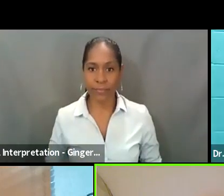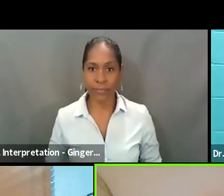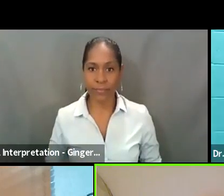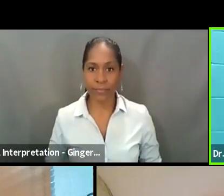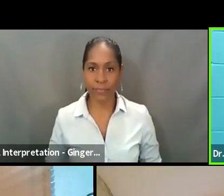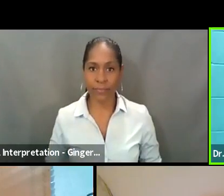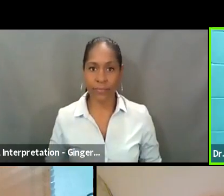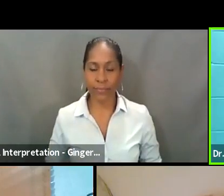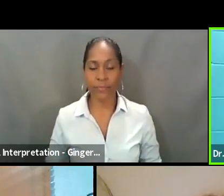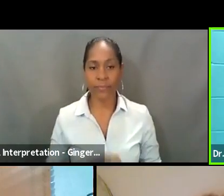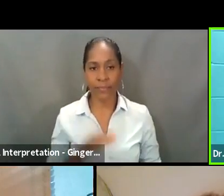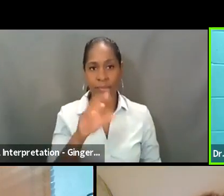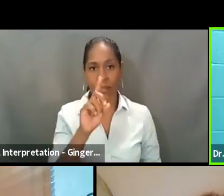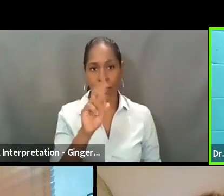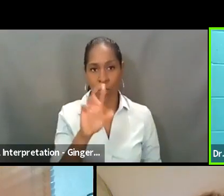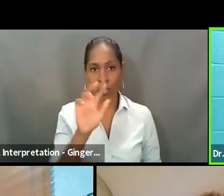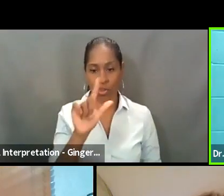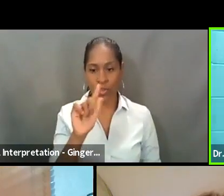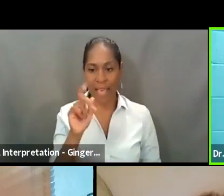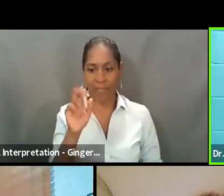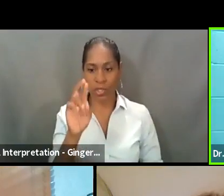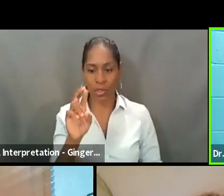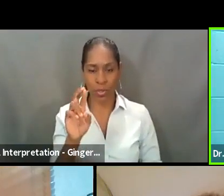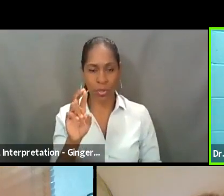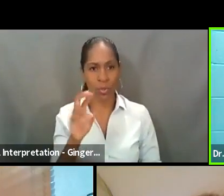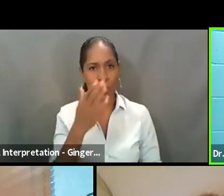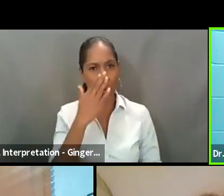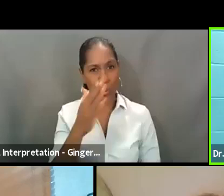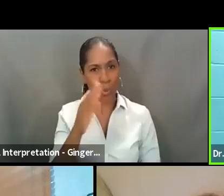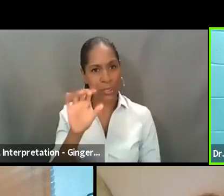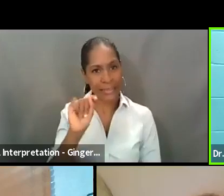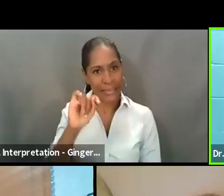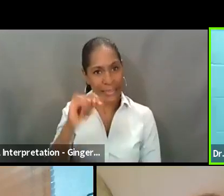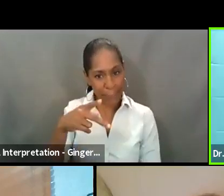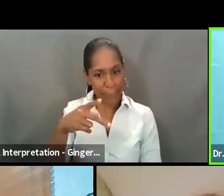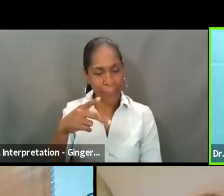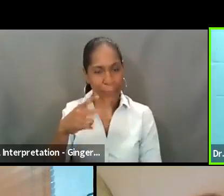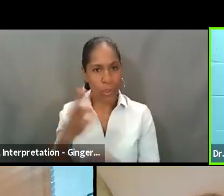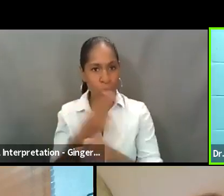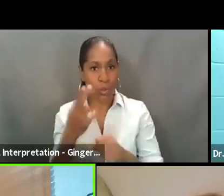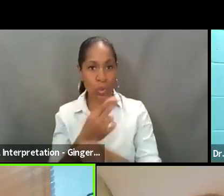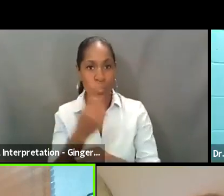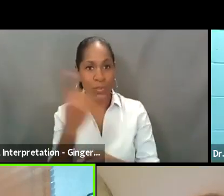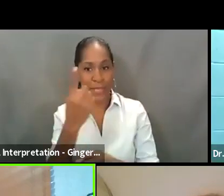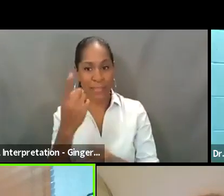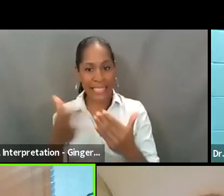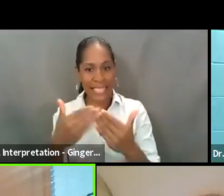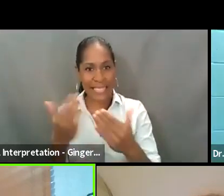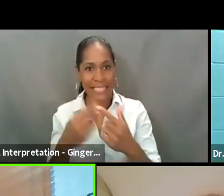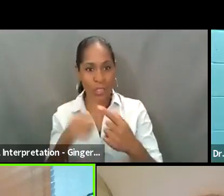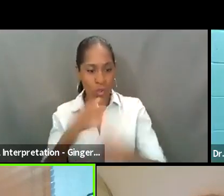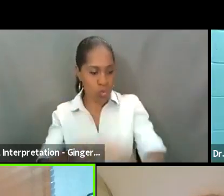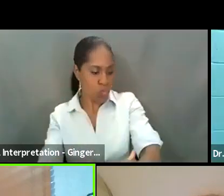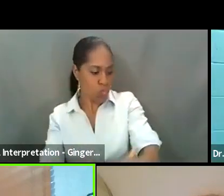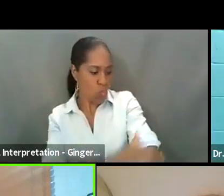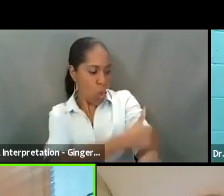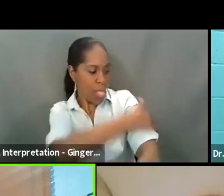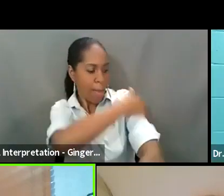That's a great pro tip about wearing something that is easily rolled up. Mm-hmm.